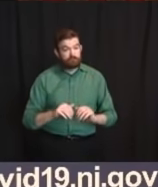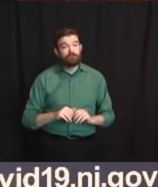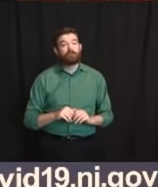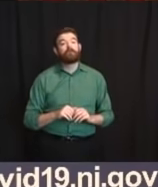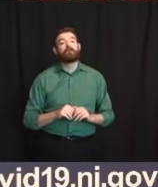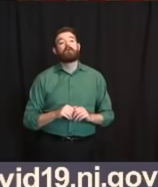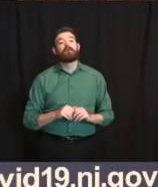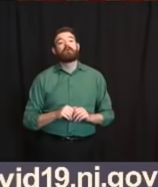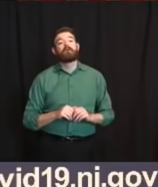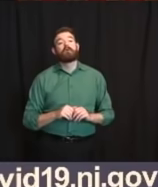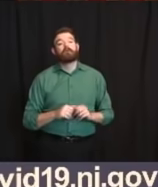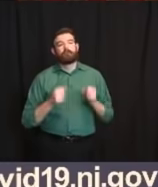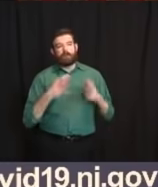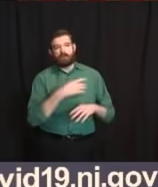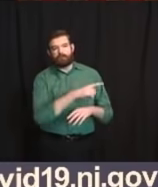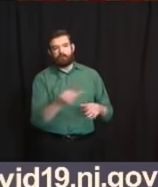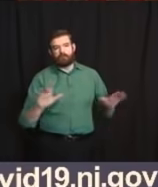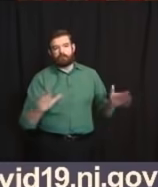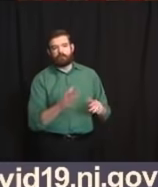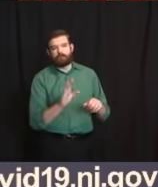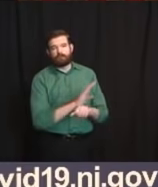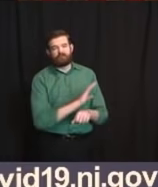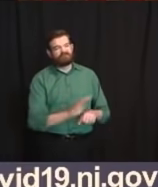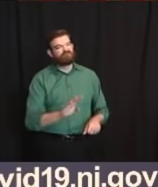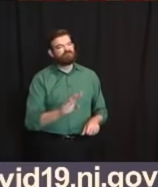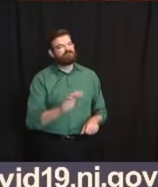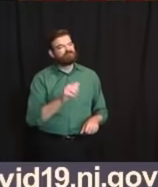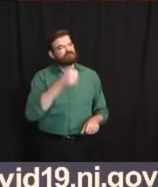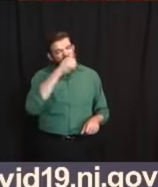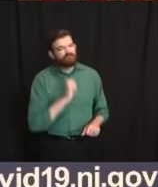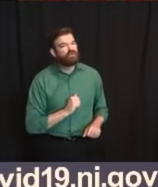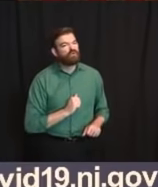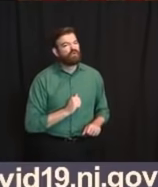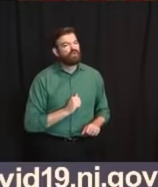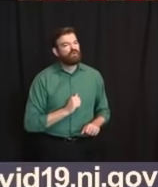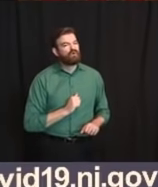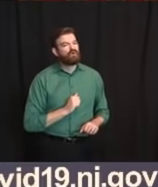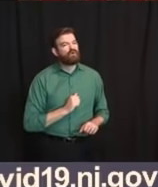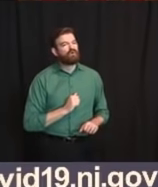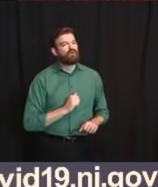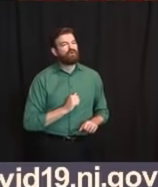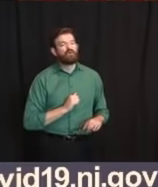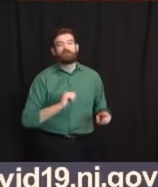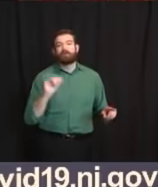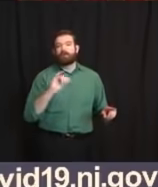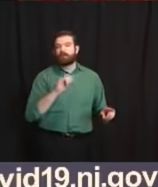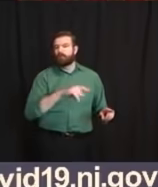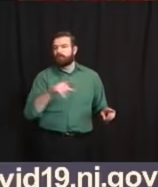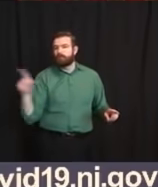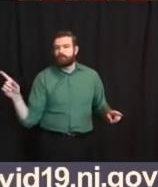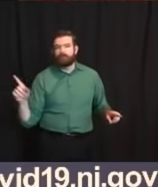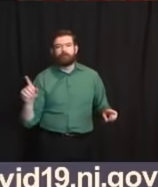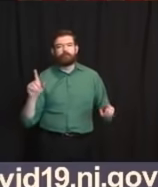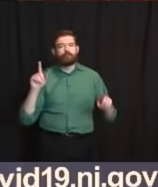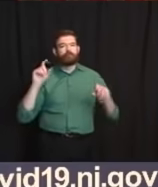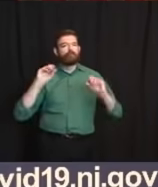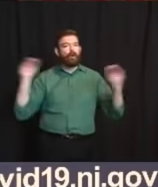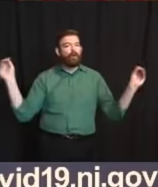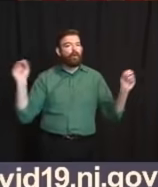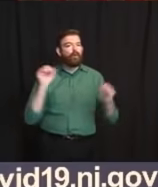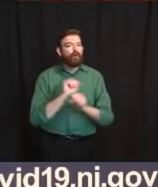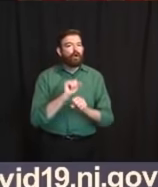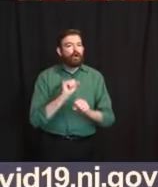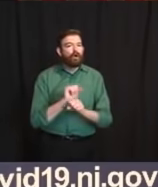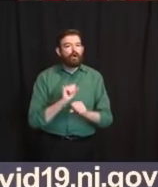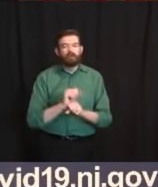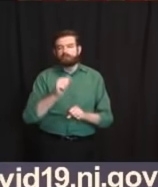hurt just as there is in folks like the guy outside who are unemployed, there's a world of hurt for small businesses. So I